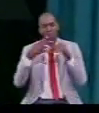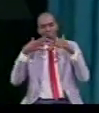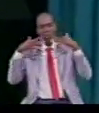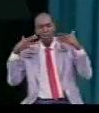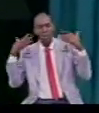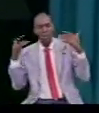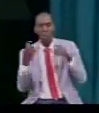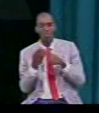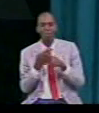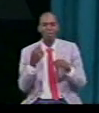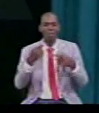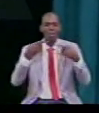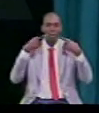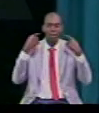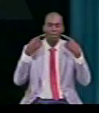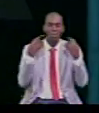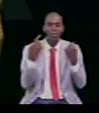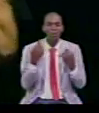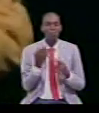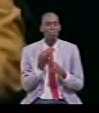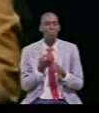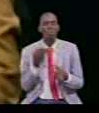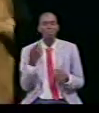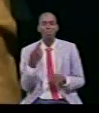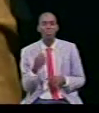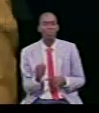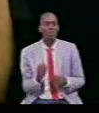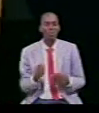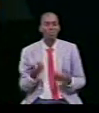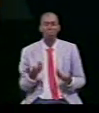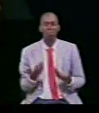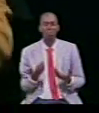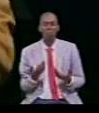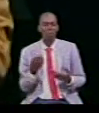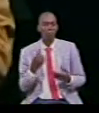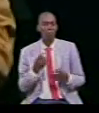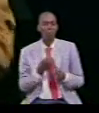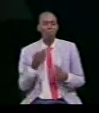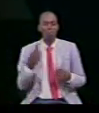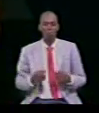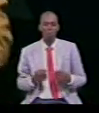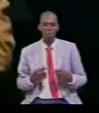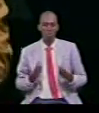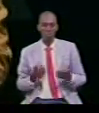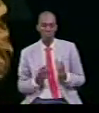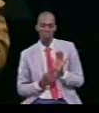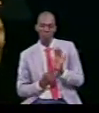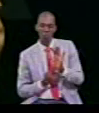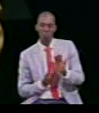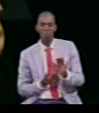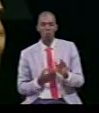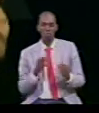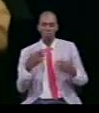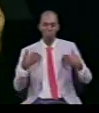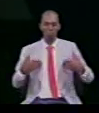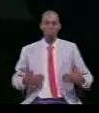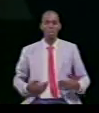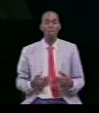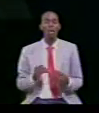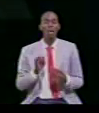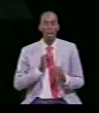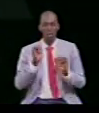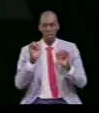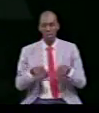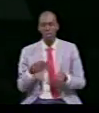the laughter, from the, you know, the body language, I can see the love. How